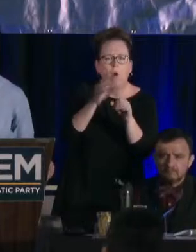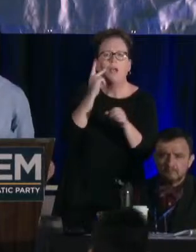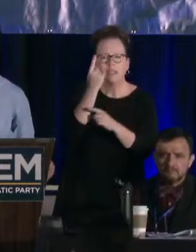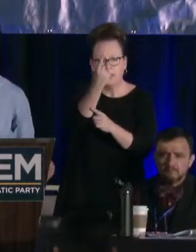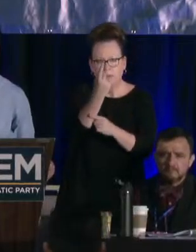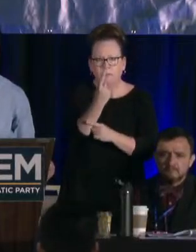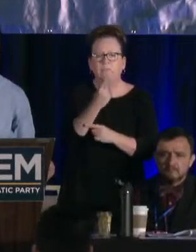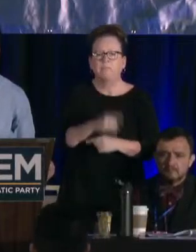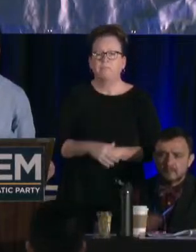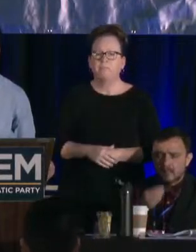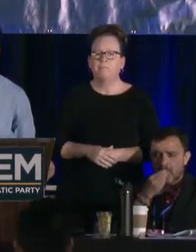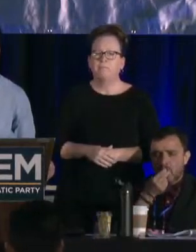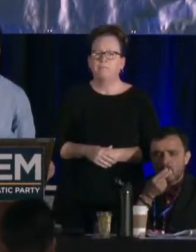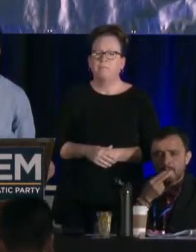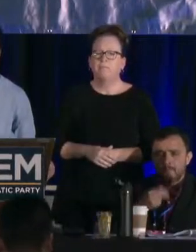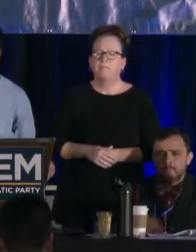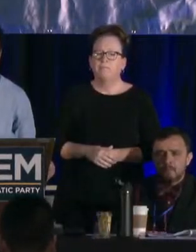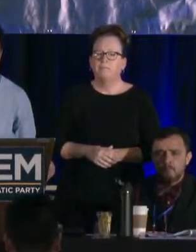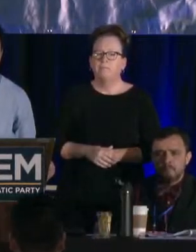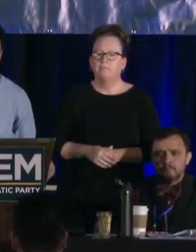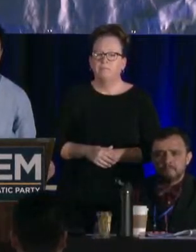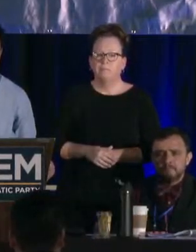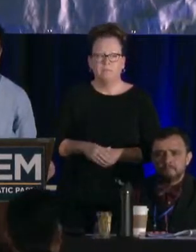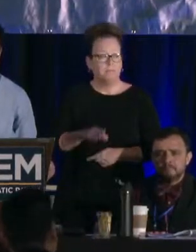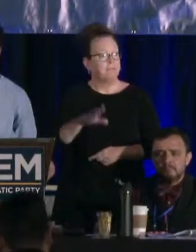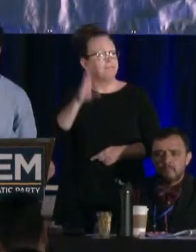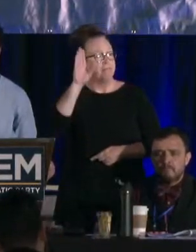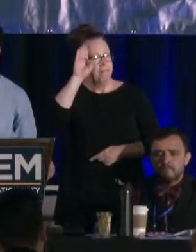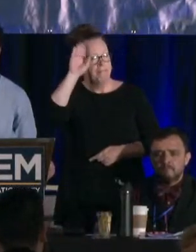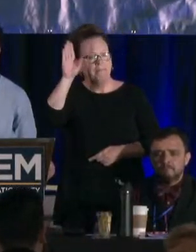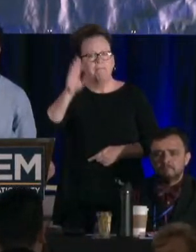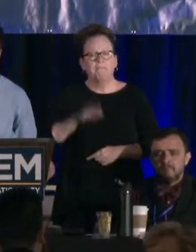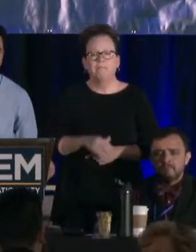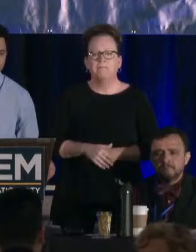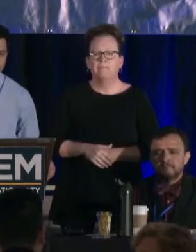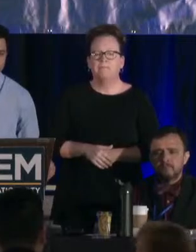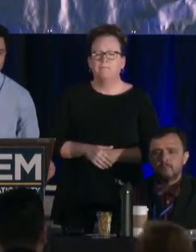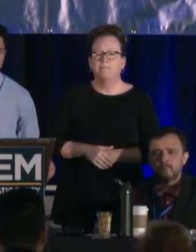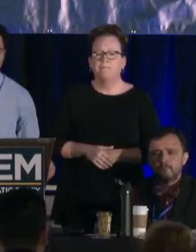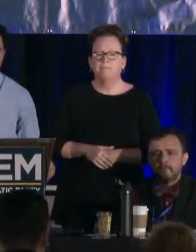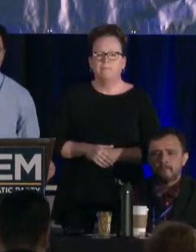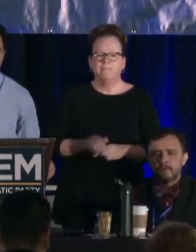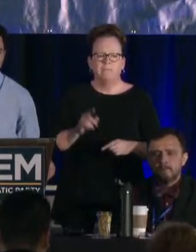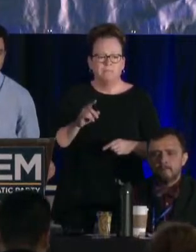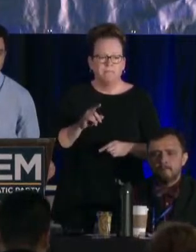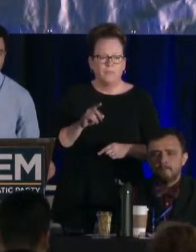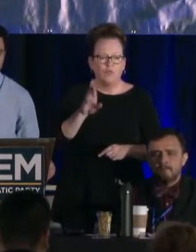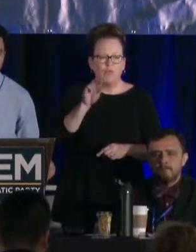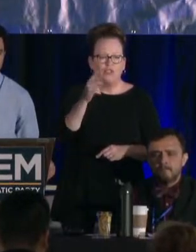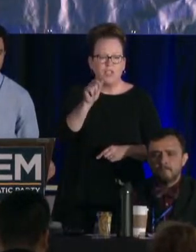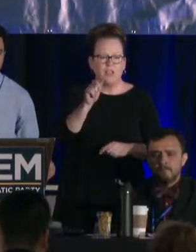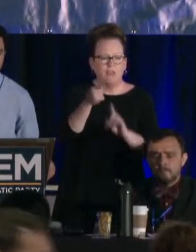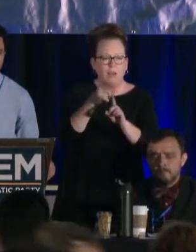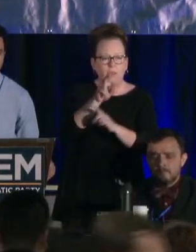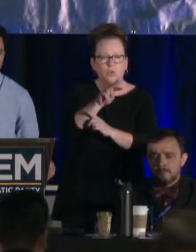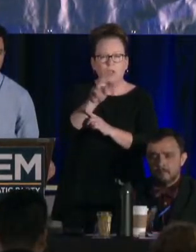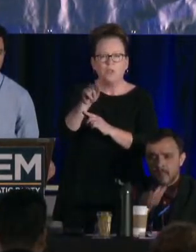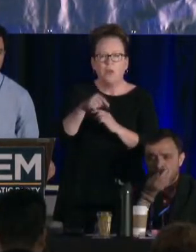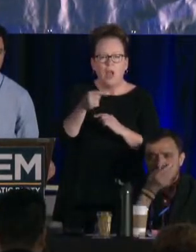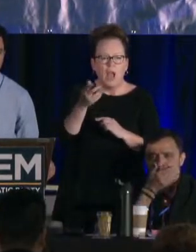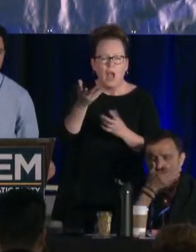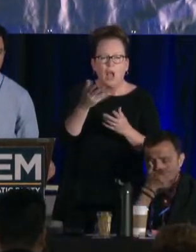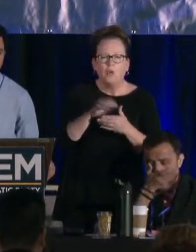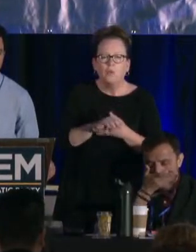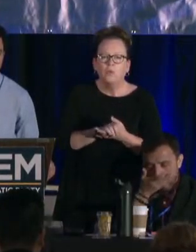speaker. This is Michelle Krug, Region 22. I actually don't want to pull anything. I